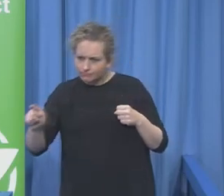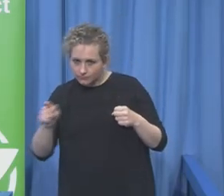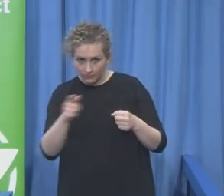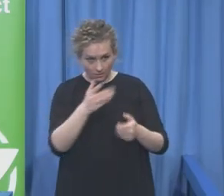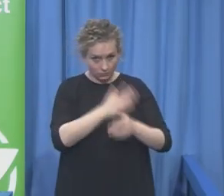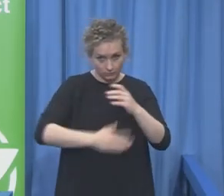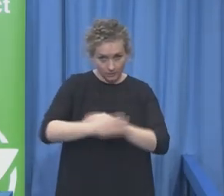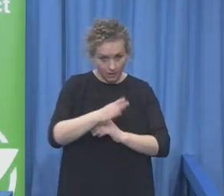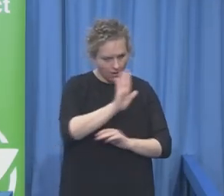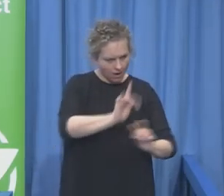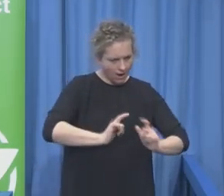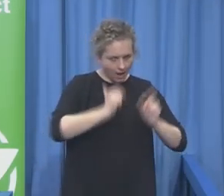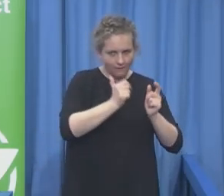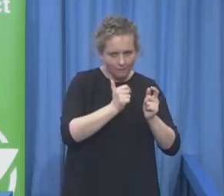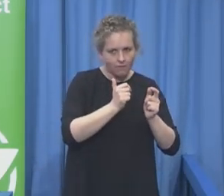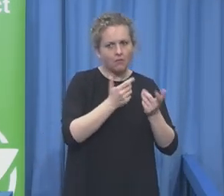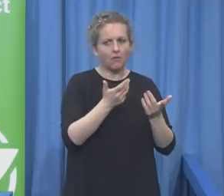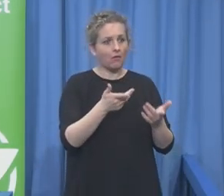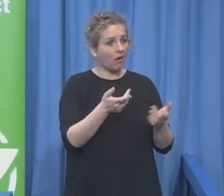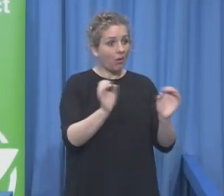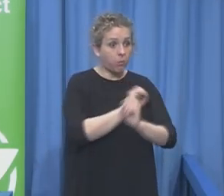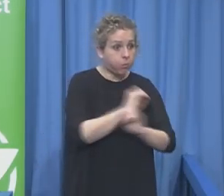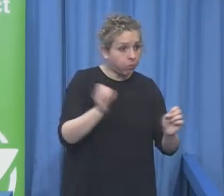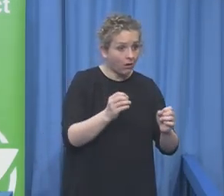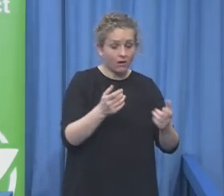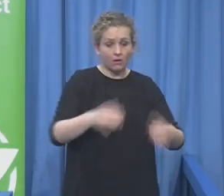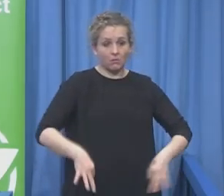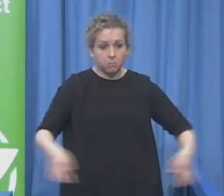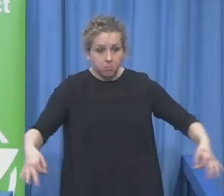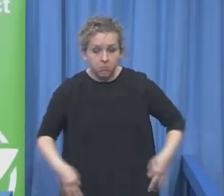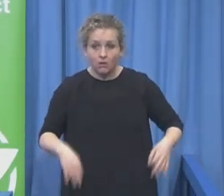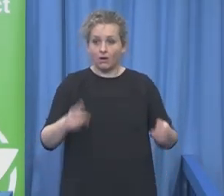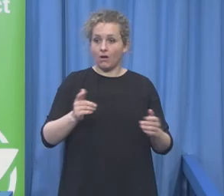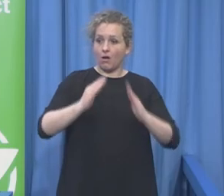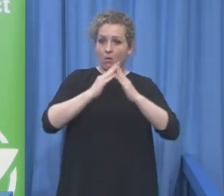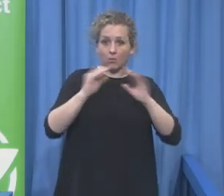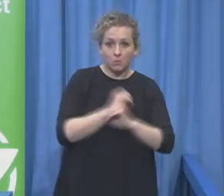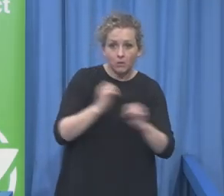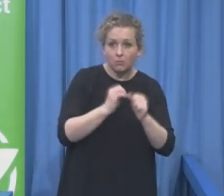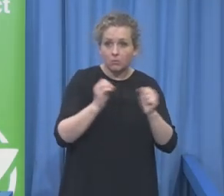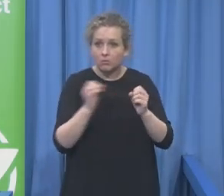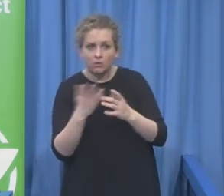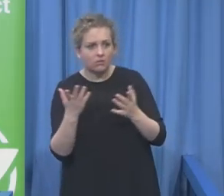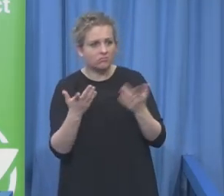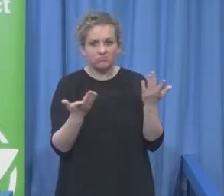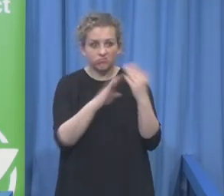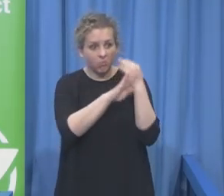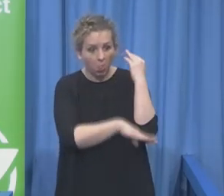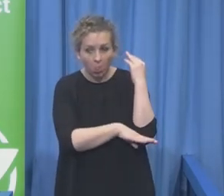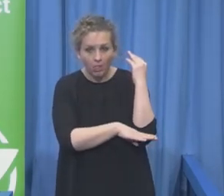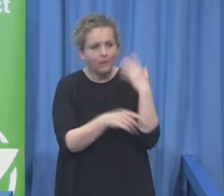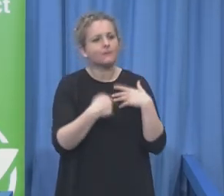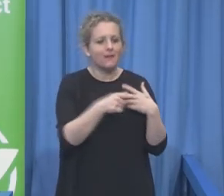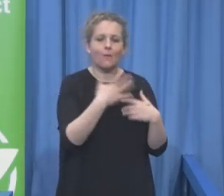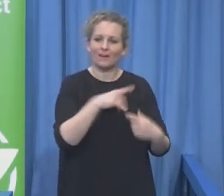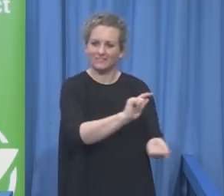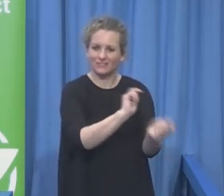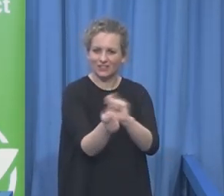person almost doubling up the salary. So how will you embark the person on that journey where the progress begins? And third is also